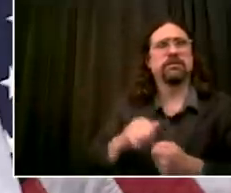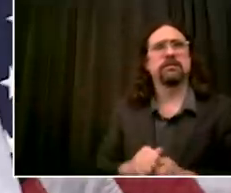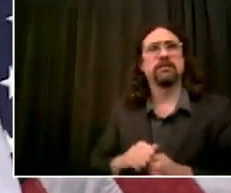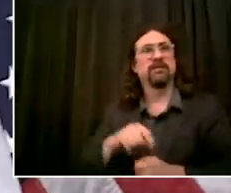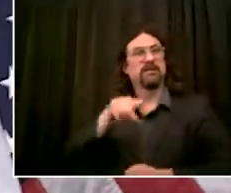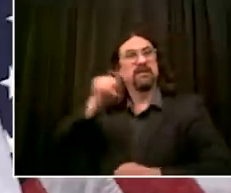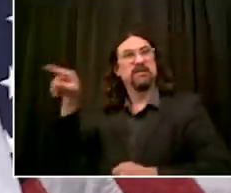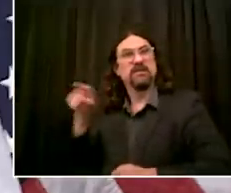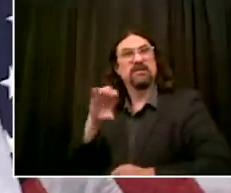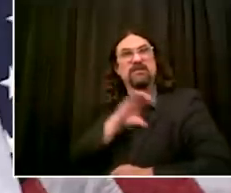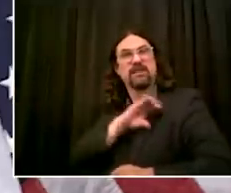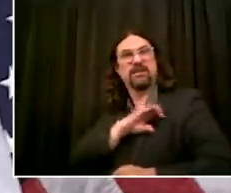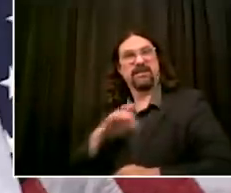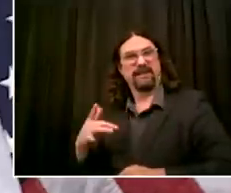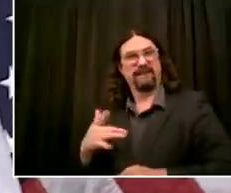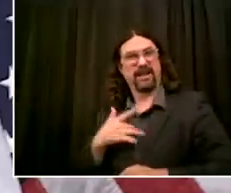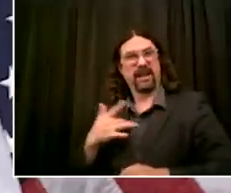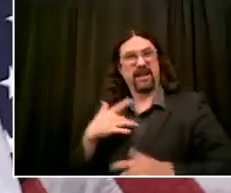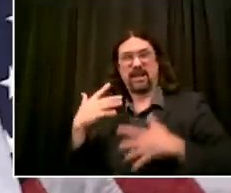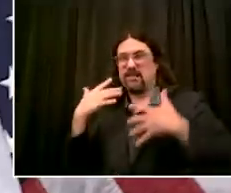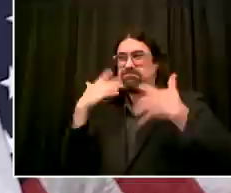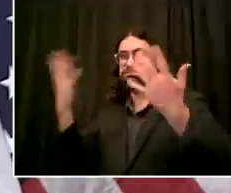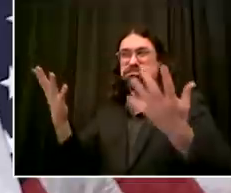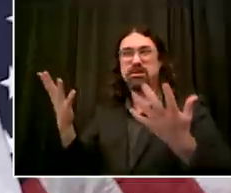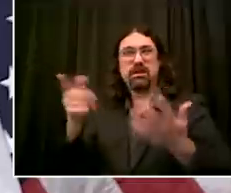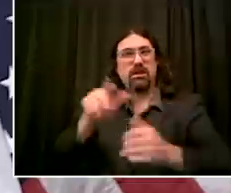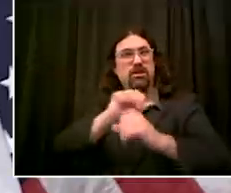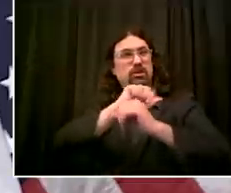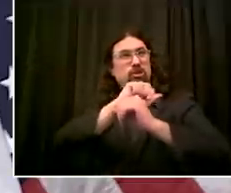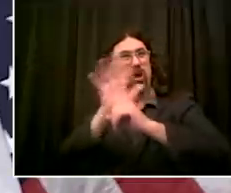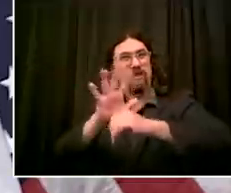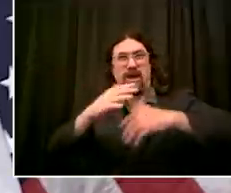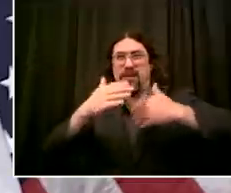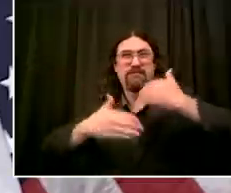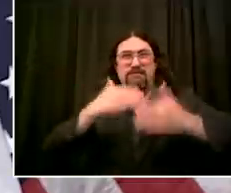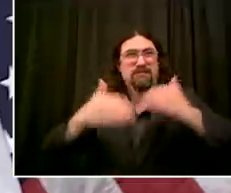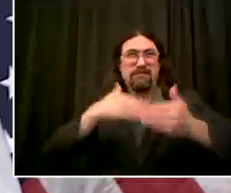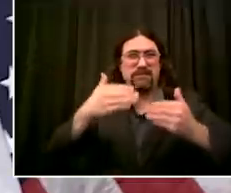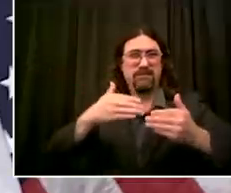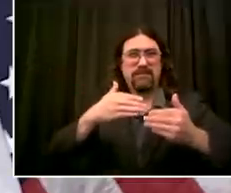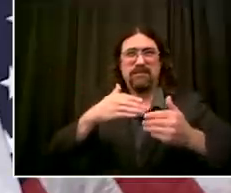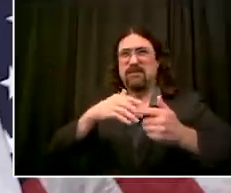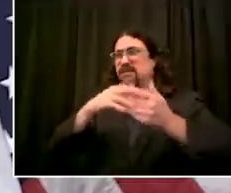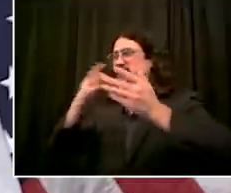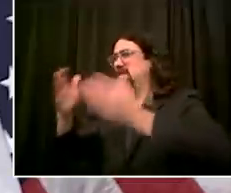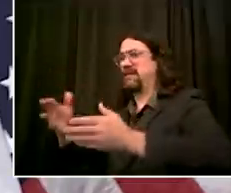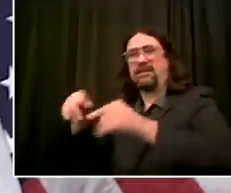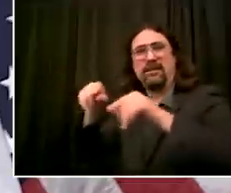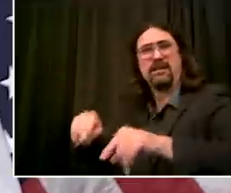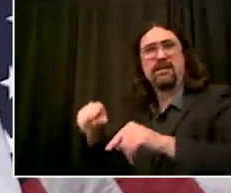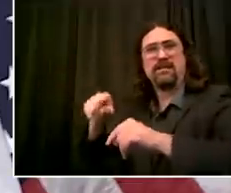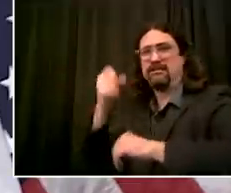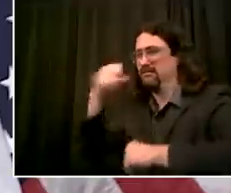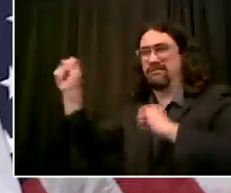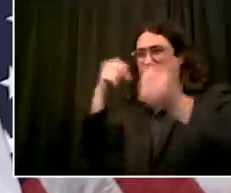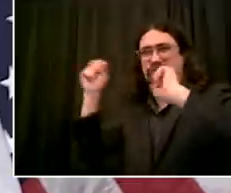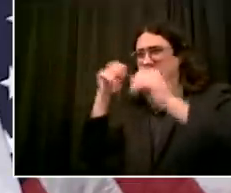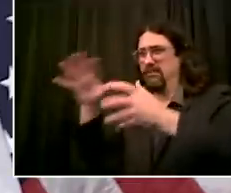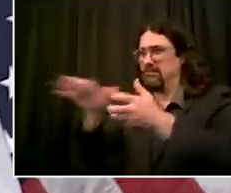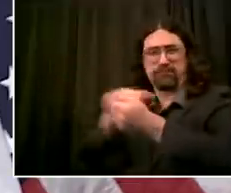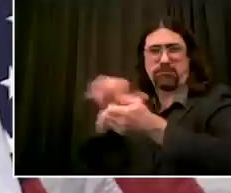with armed guards and razor wire. What's your message to those business owners, and do you regret your administration couldn't protect them